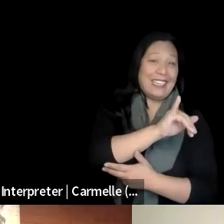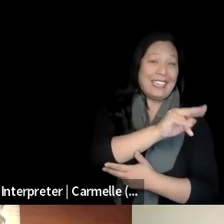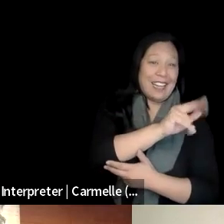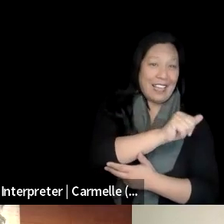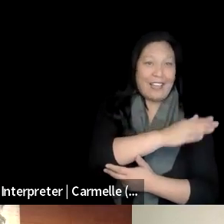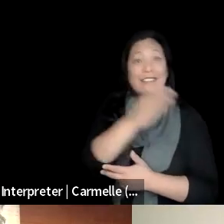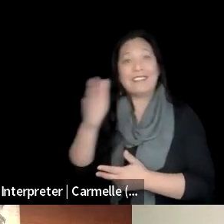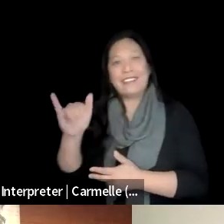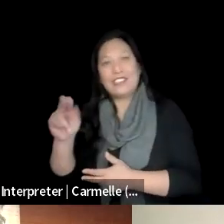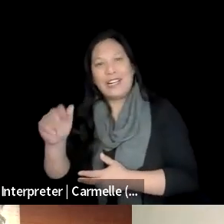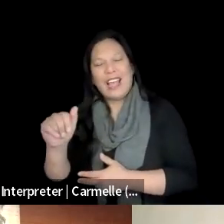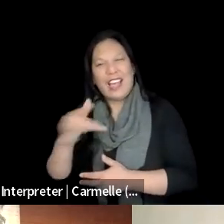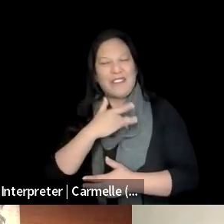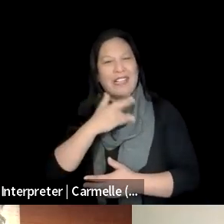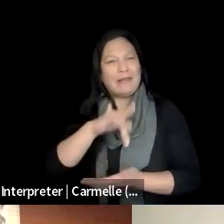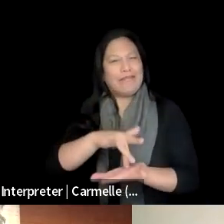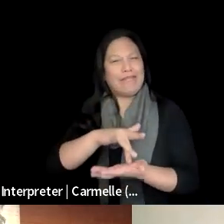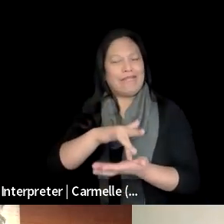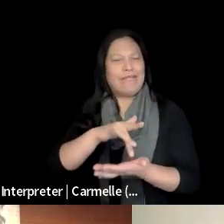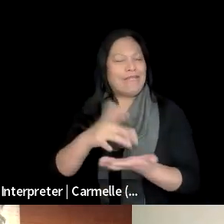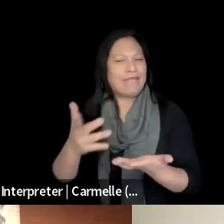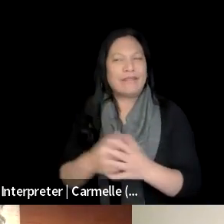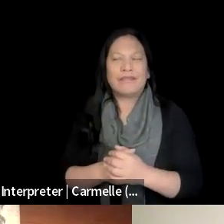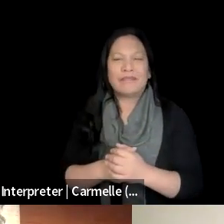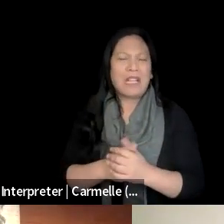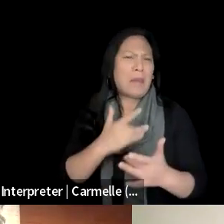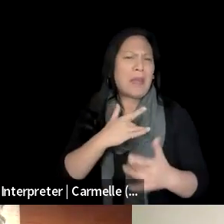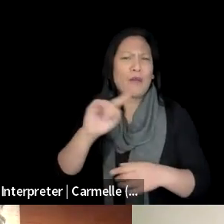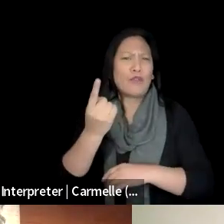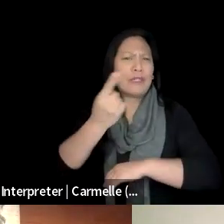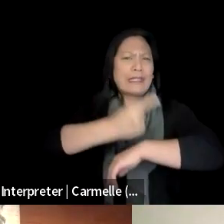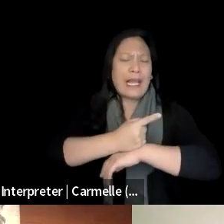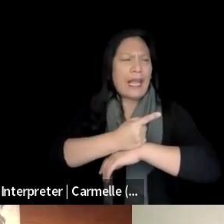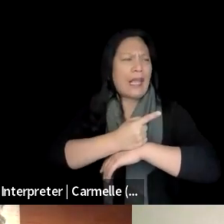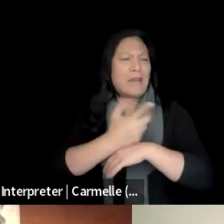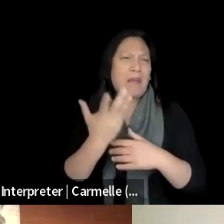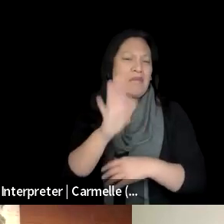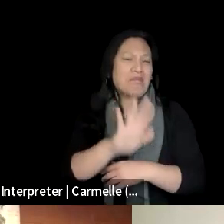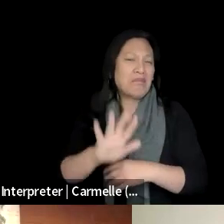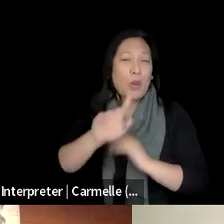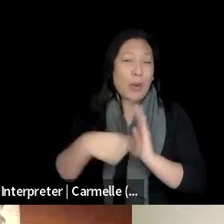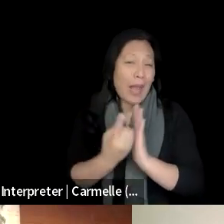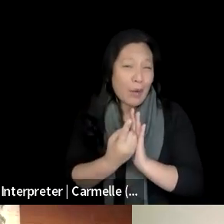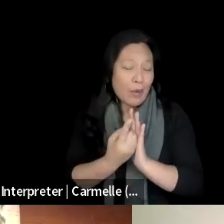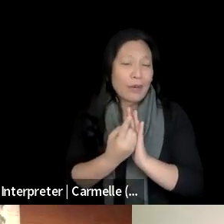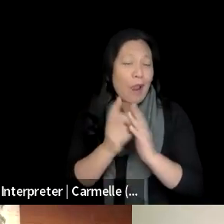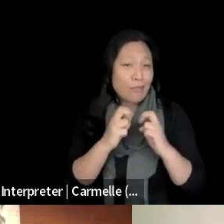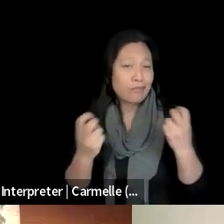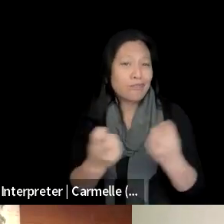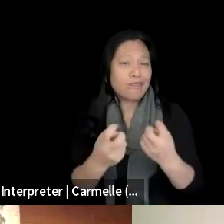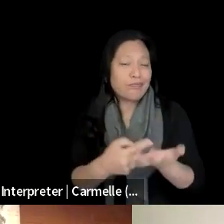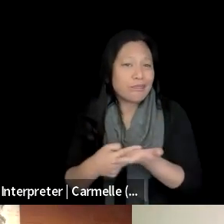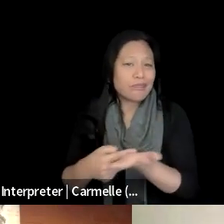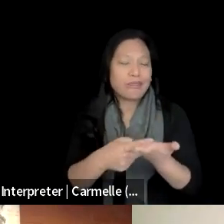as on the first day we'll spend an hour or so to talking about how we like to work together and